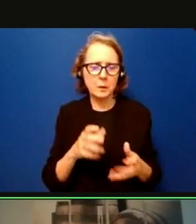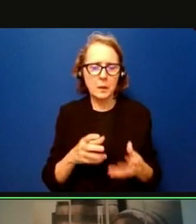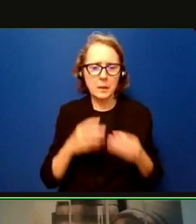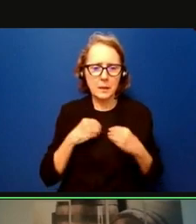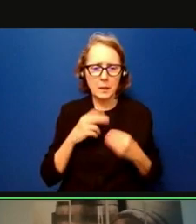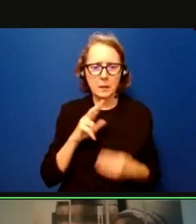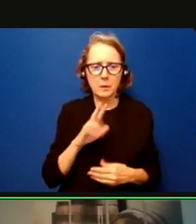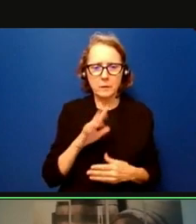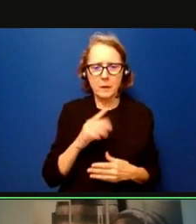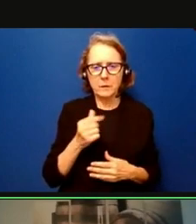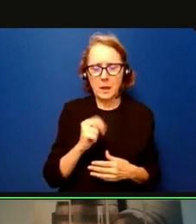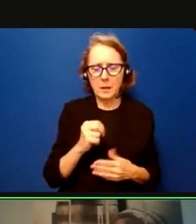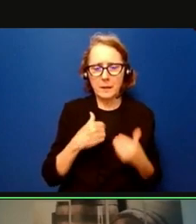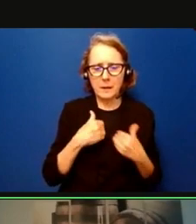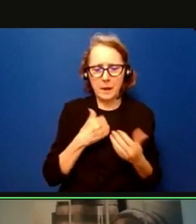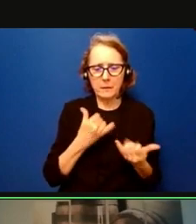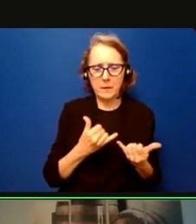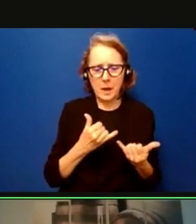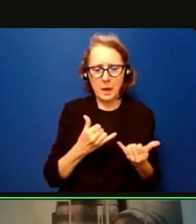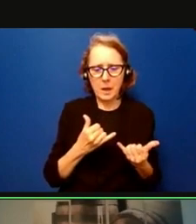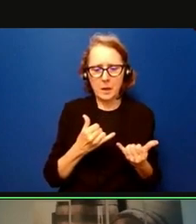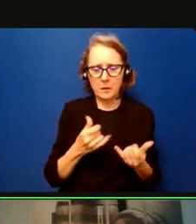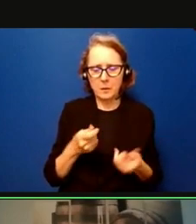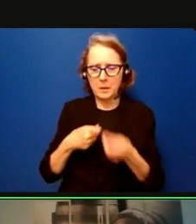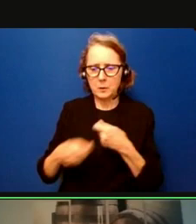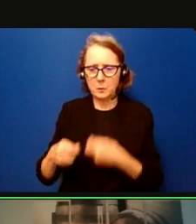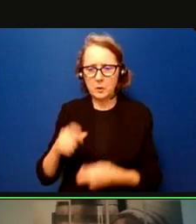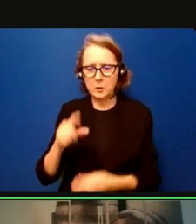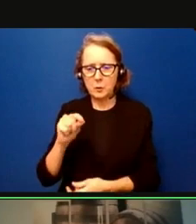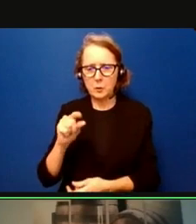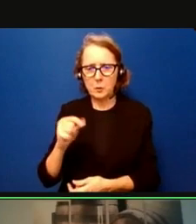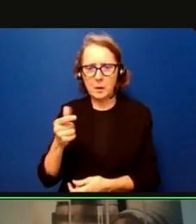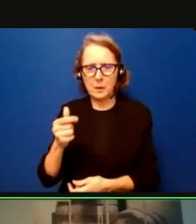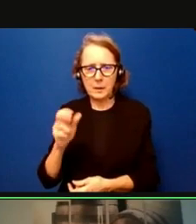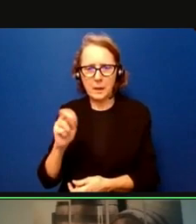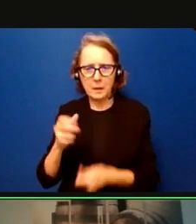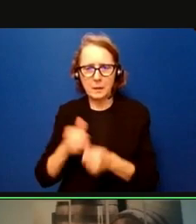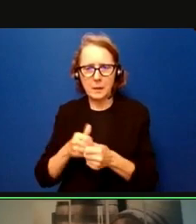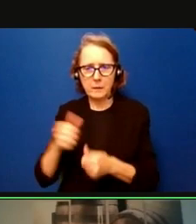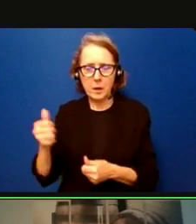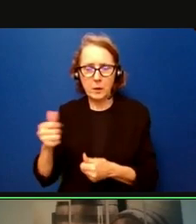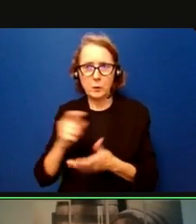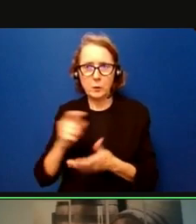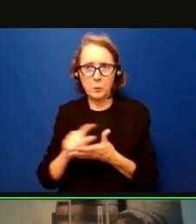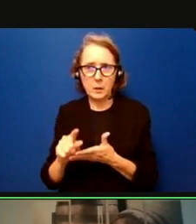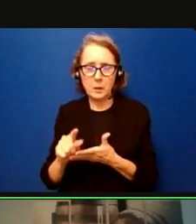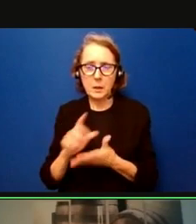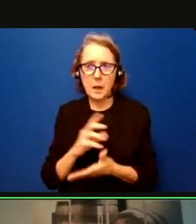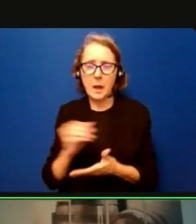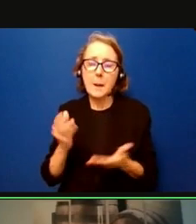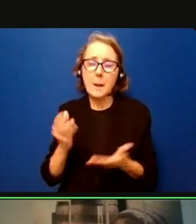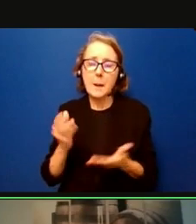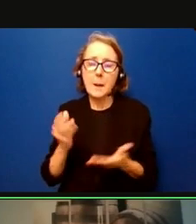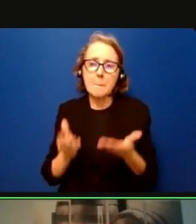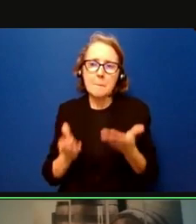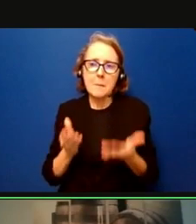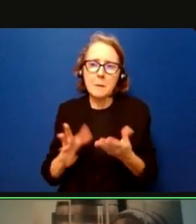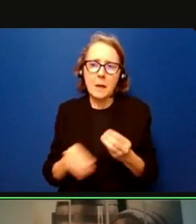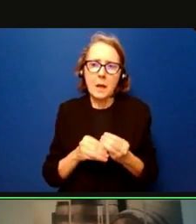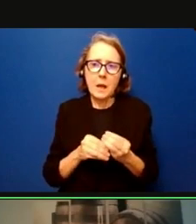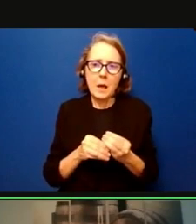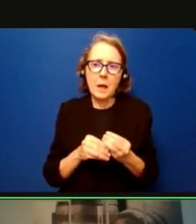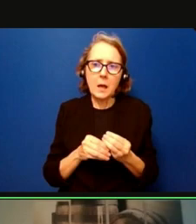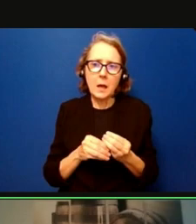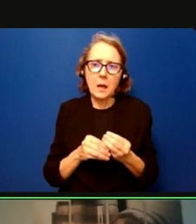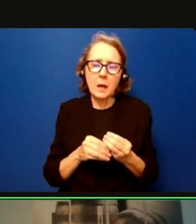they have now and switch to a 20 gallon every other week and maybe add an